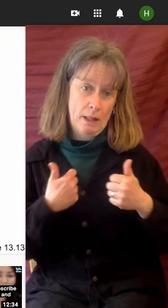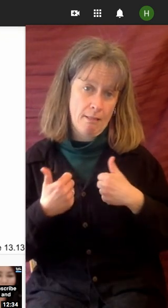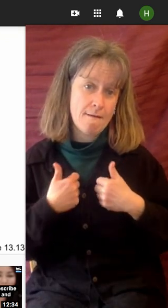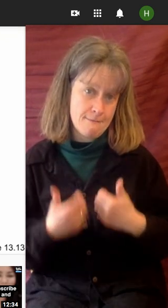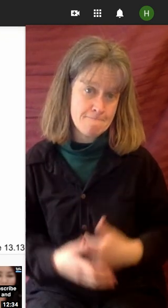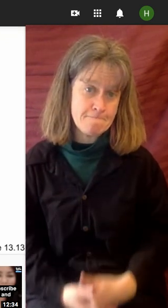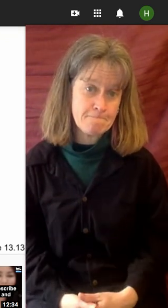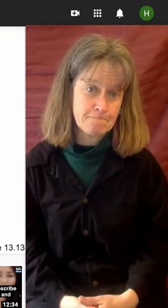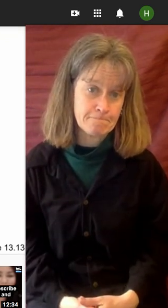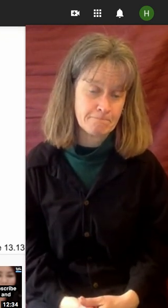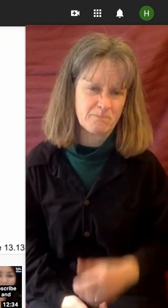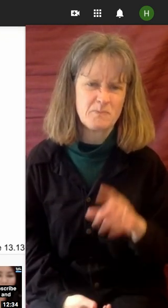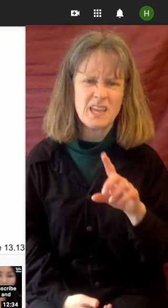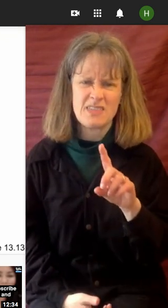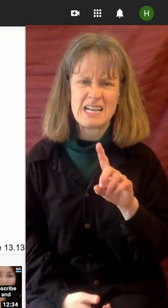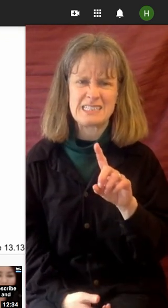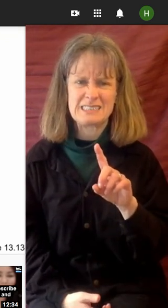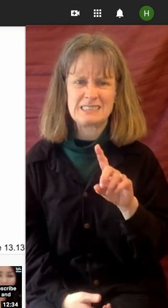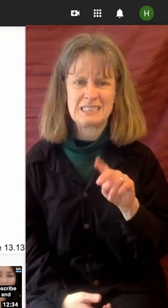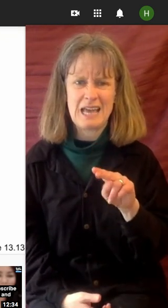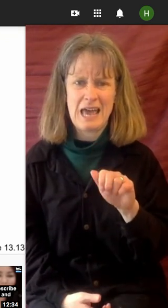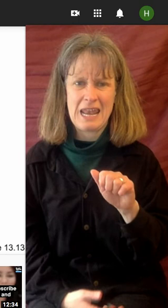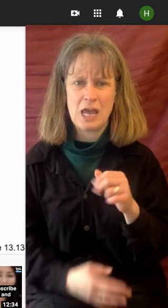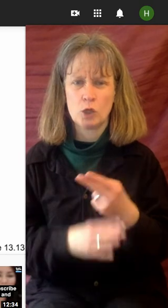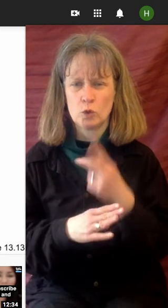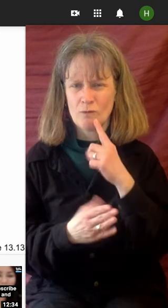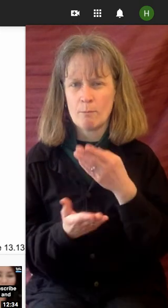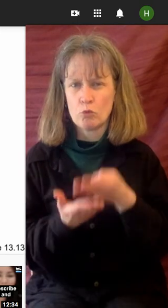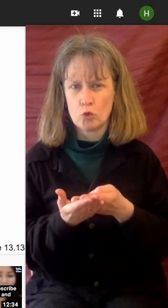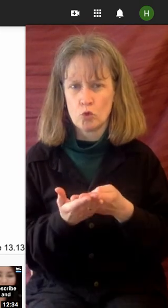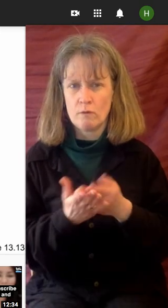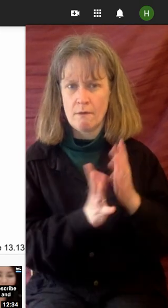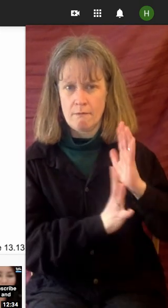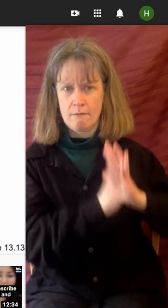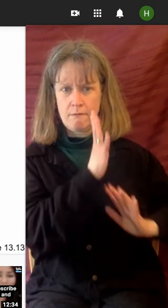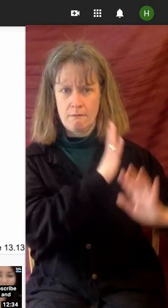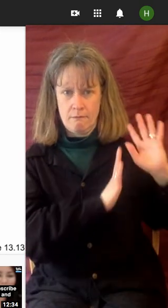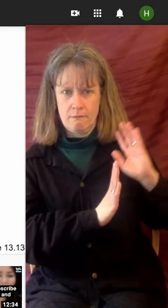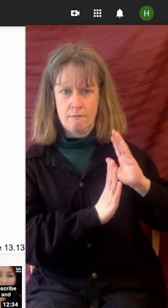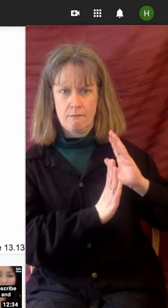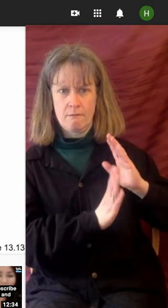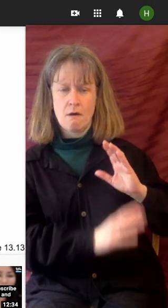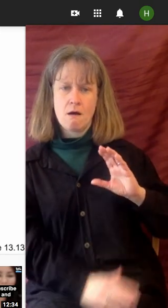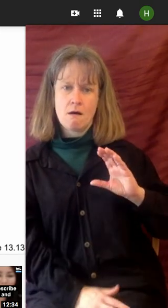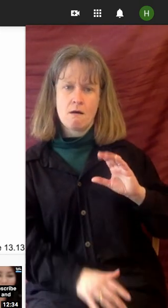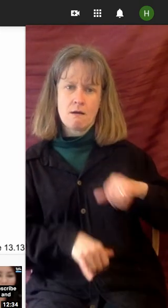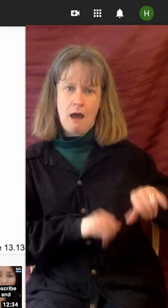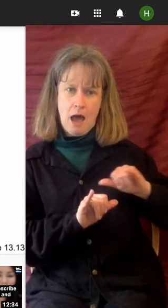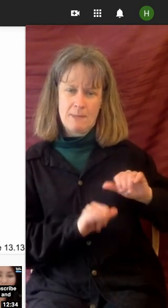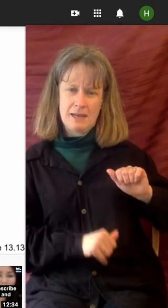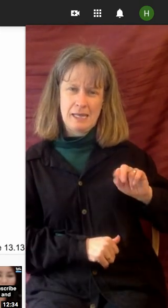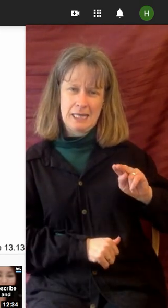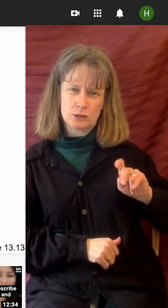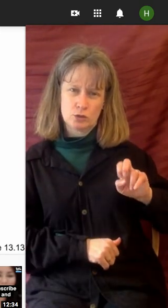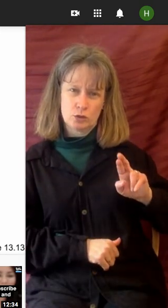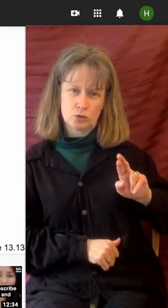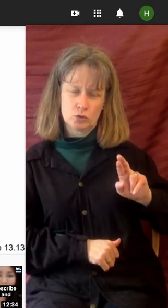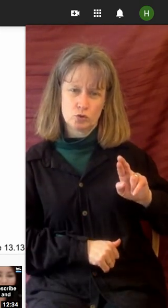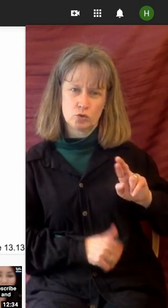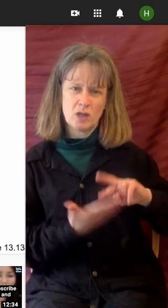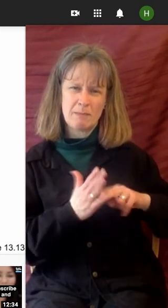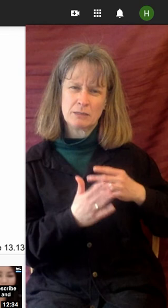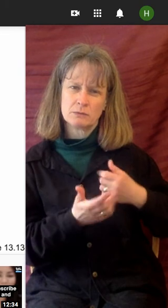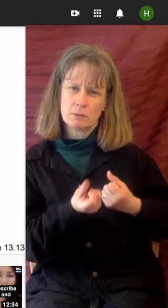Again, 98% of our DNA matches a chimpanzee's